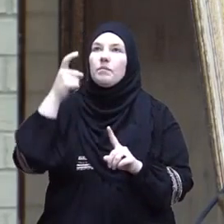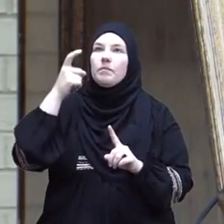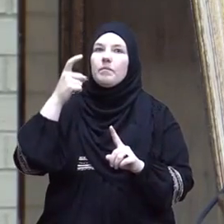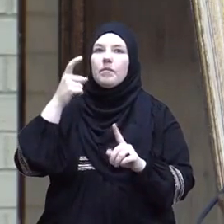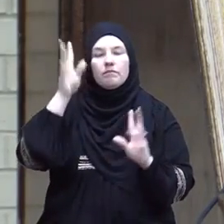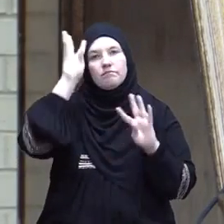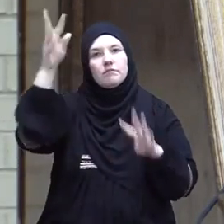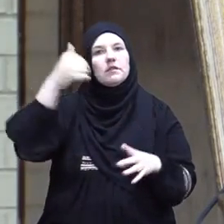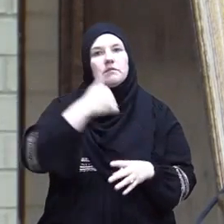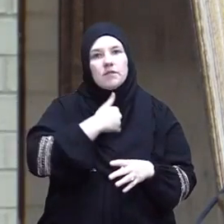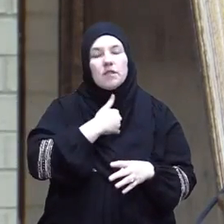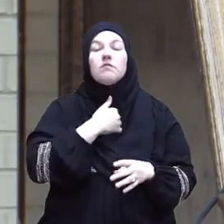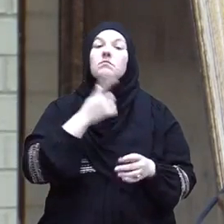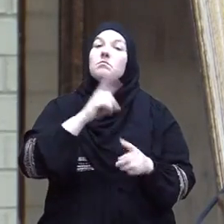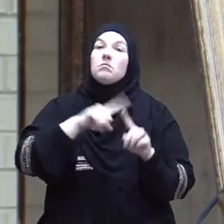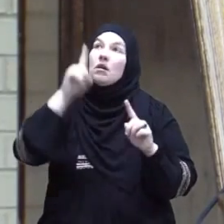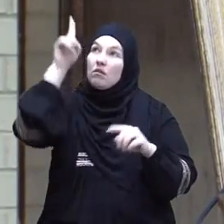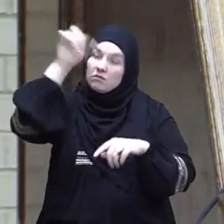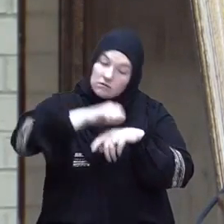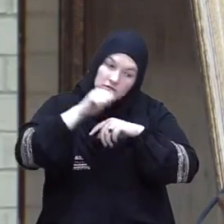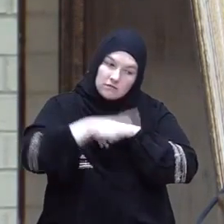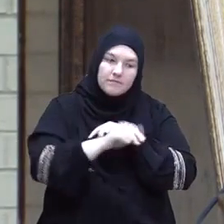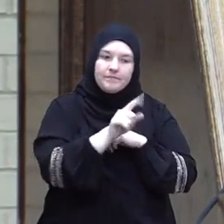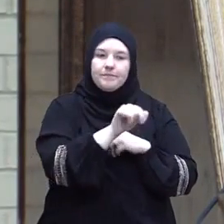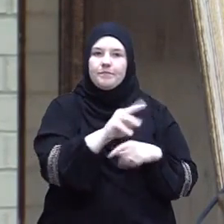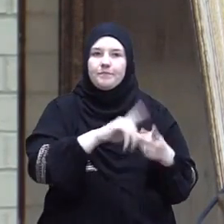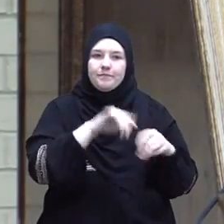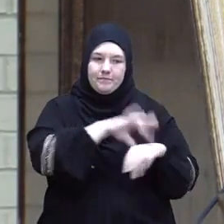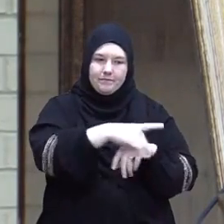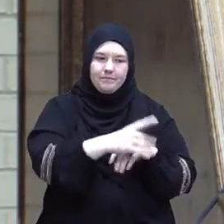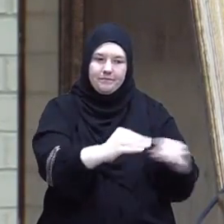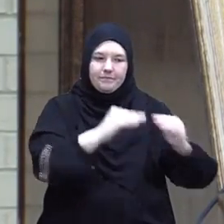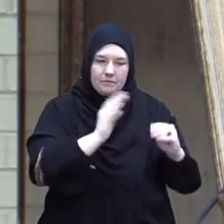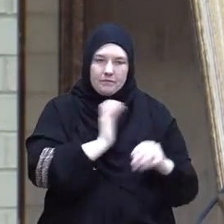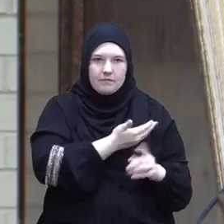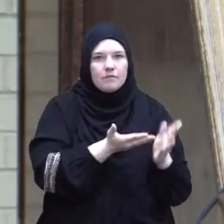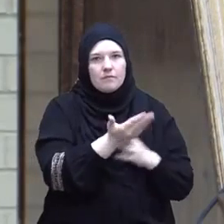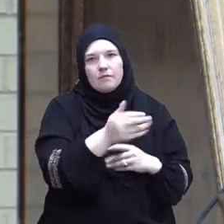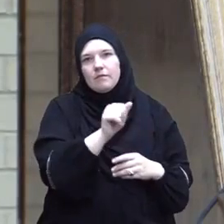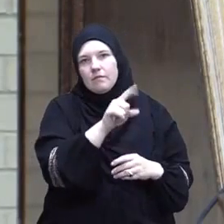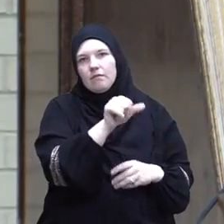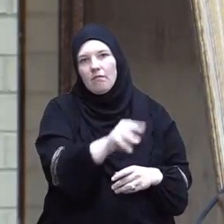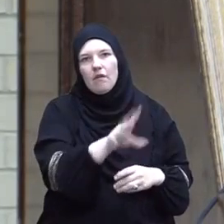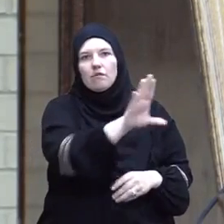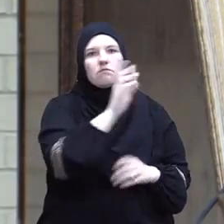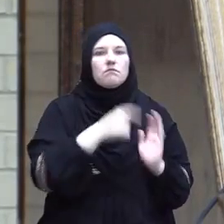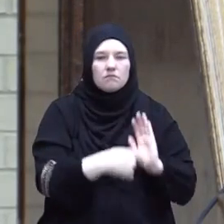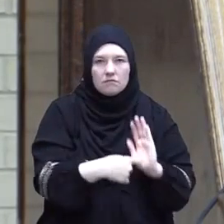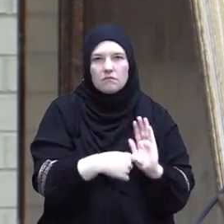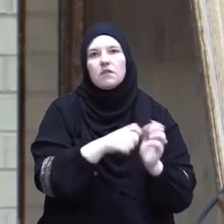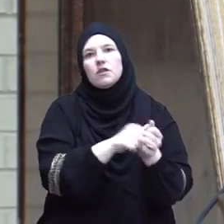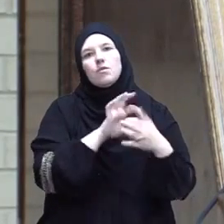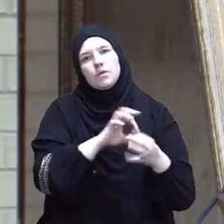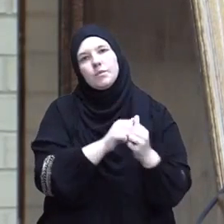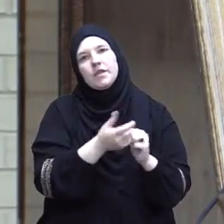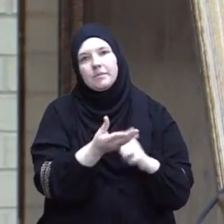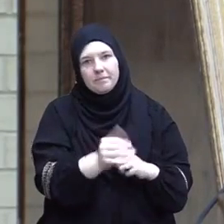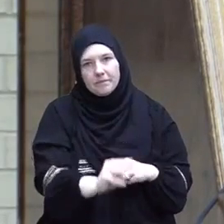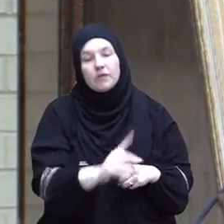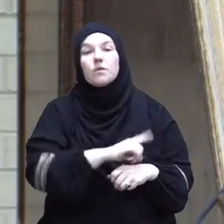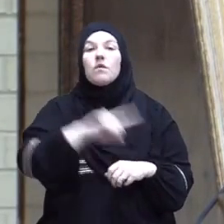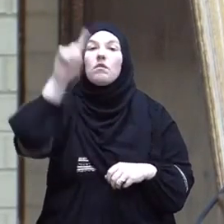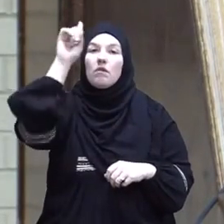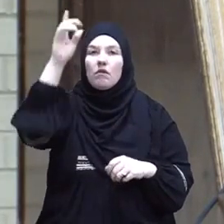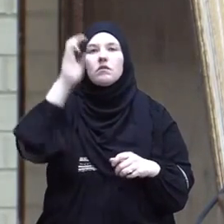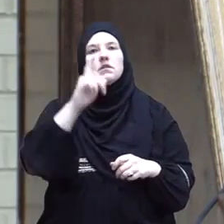us through Adam how to make up with Allah subhanahu wa ta'ala and to mend fences in our relationship with Him. So Allah